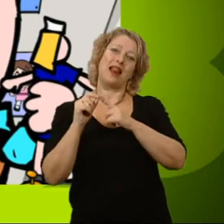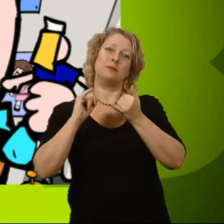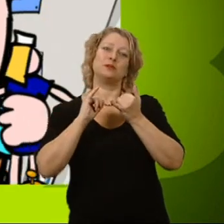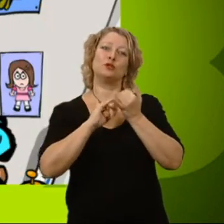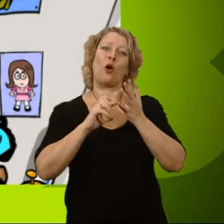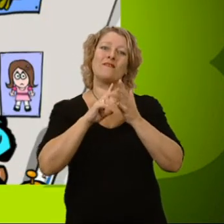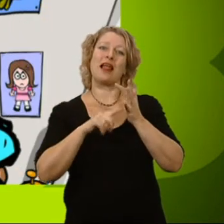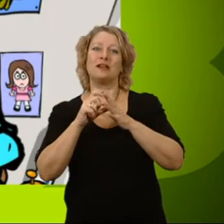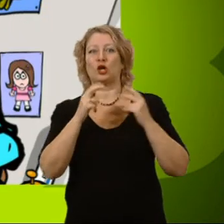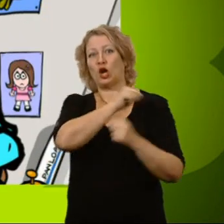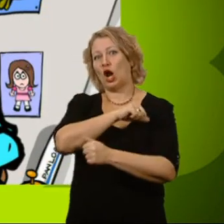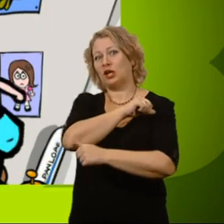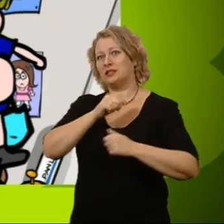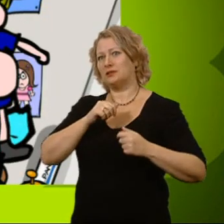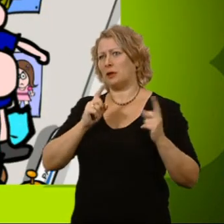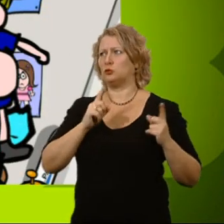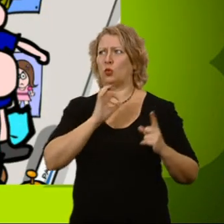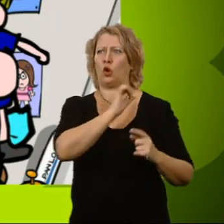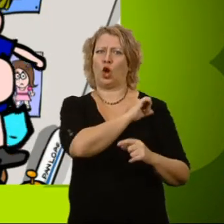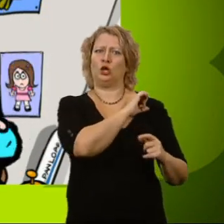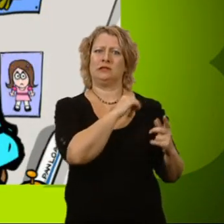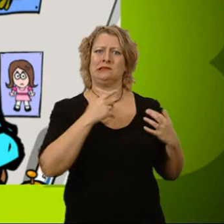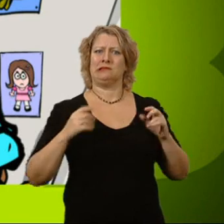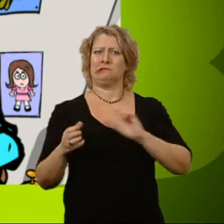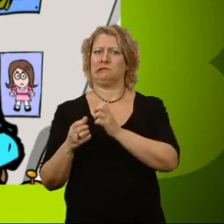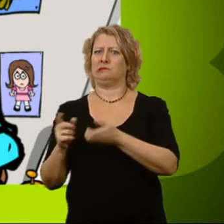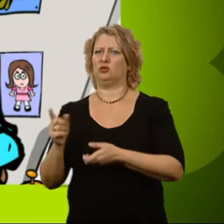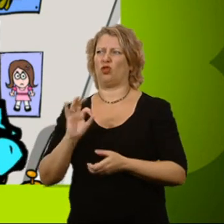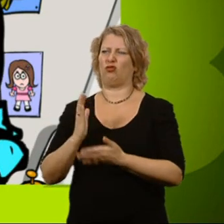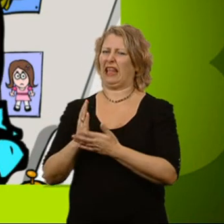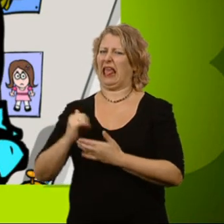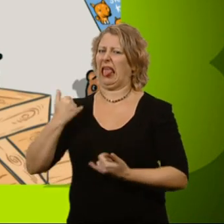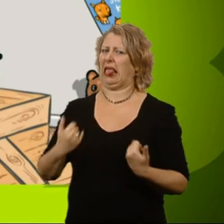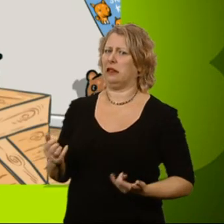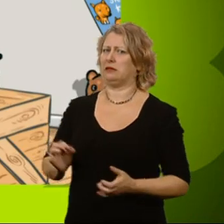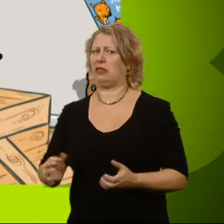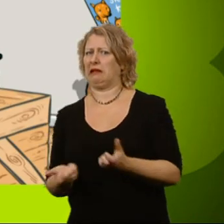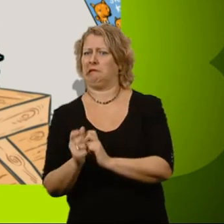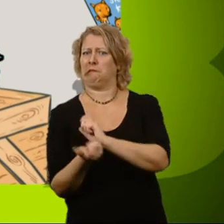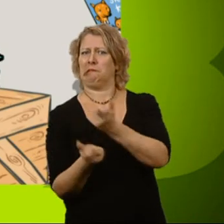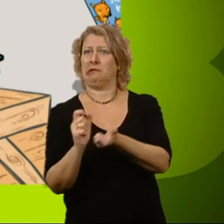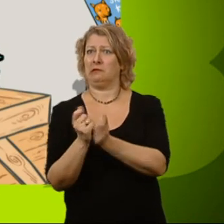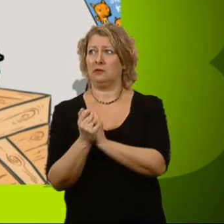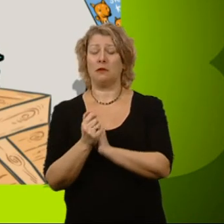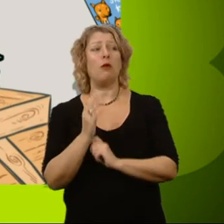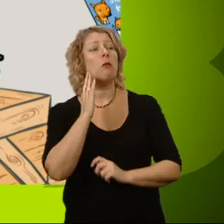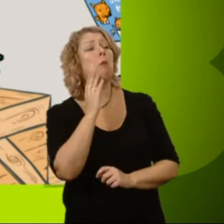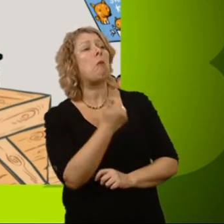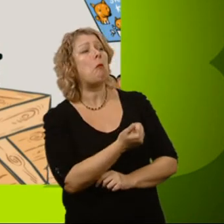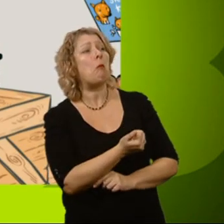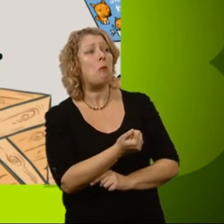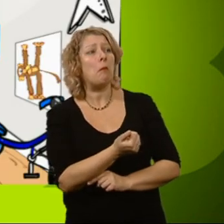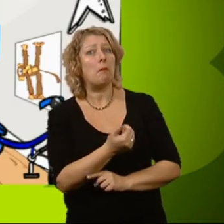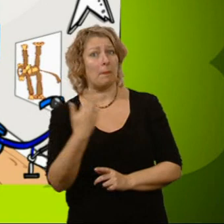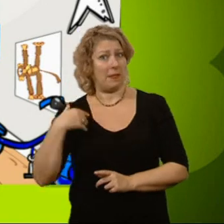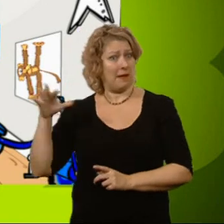Nurses. Without any nurses. Because he isn't ill. Sounds plausible. I've invited loads